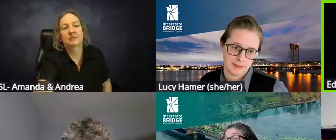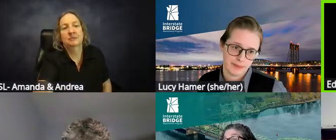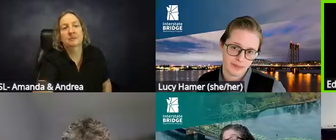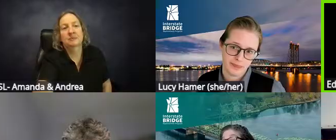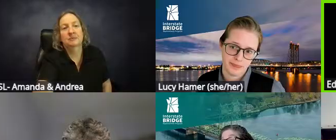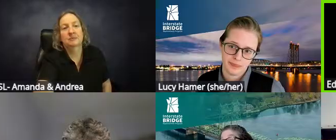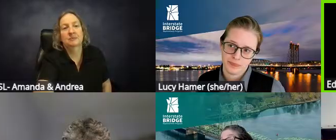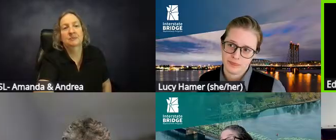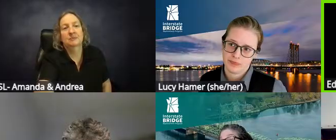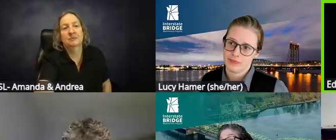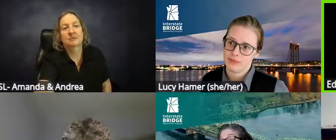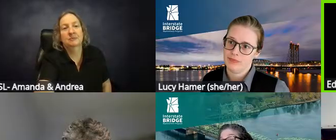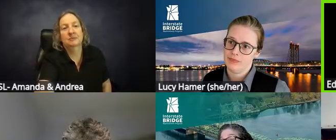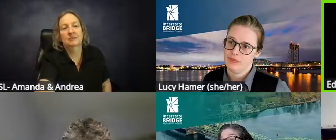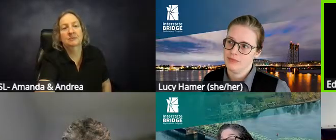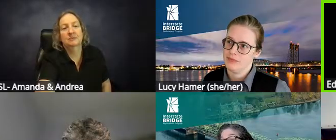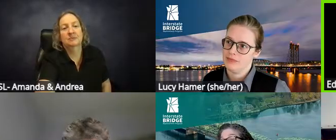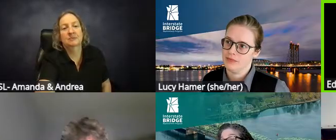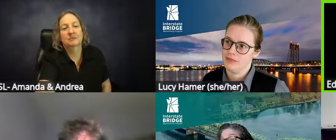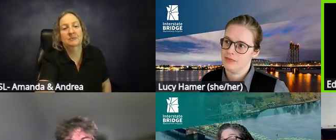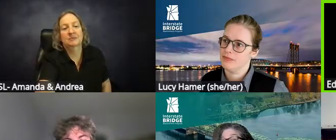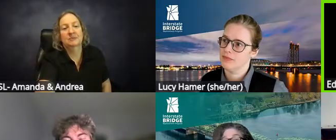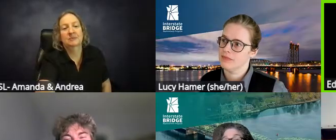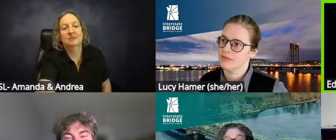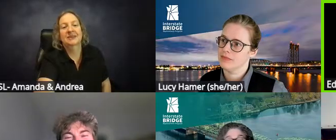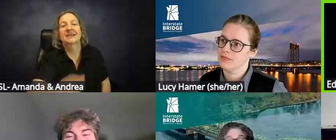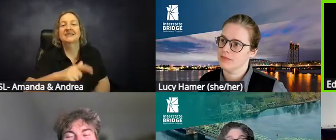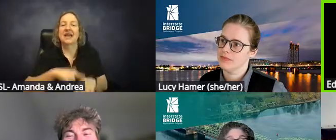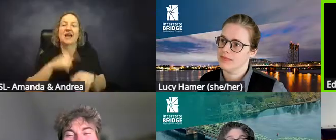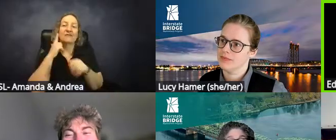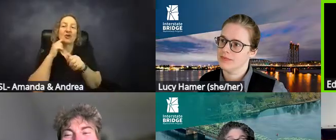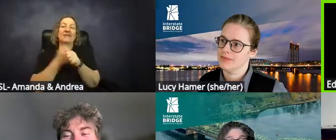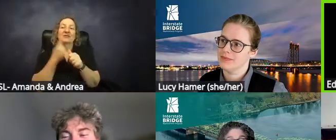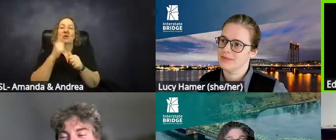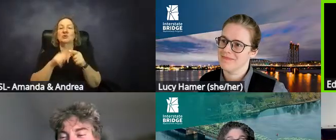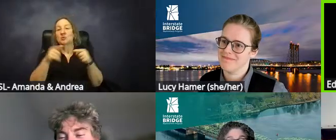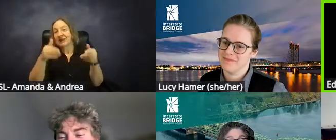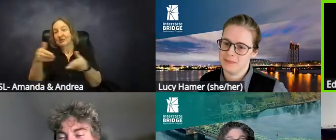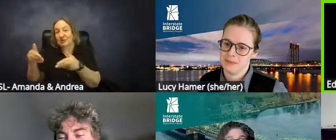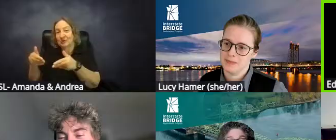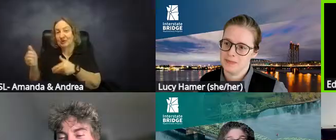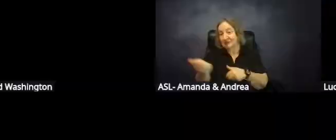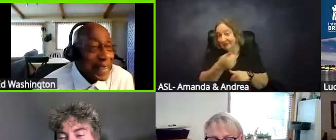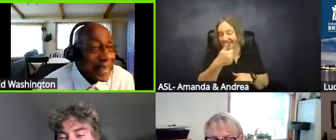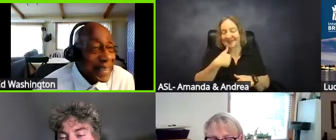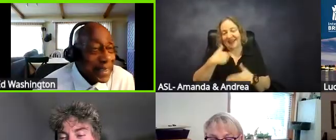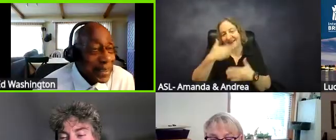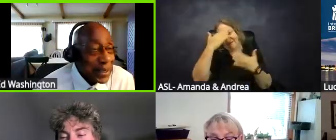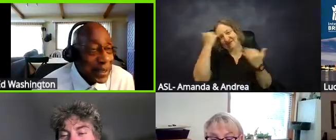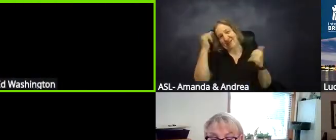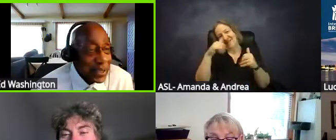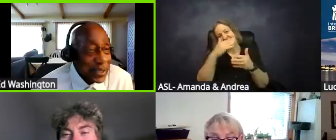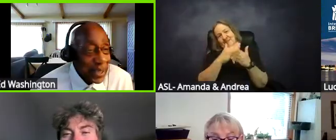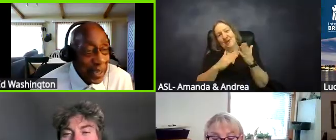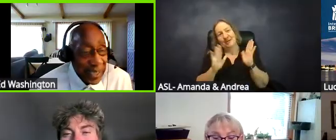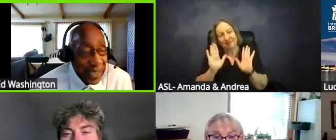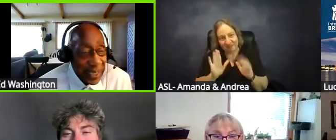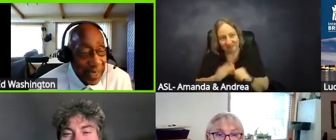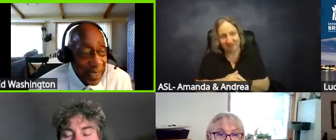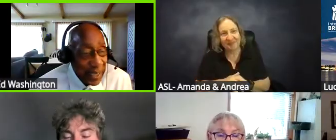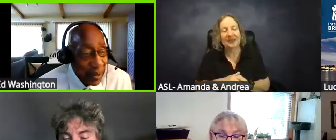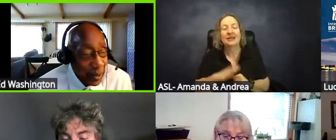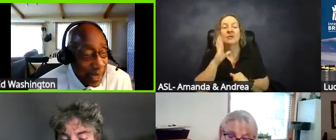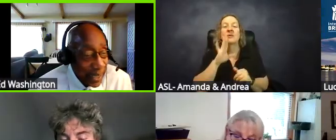It's time for everybody to introduce themselves. That's what I forgot about. So you can start